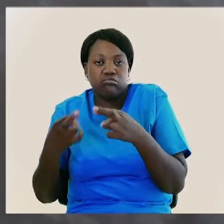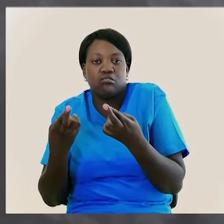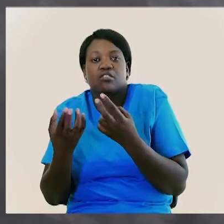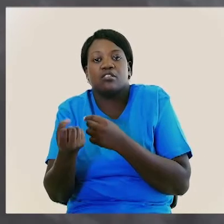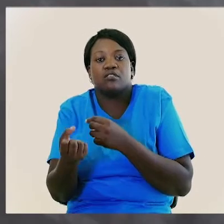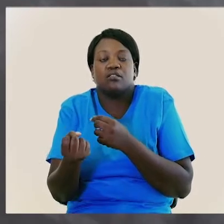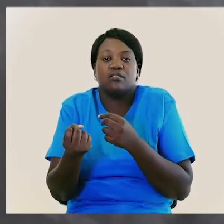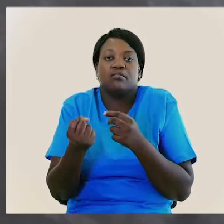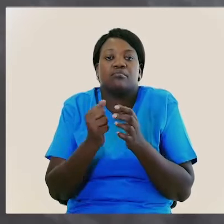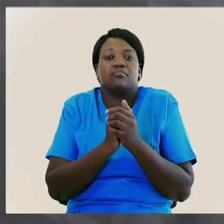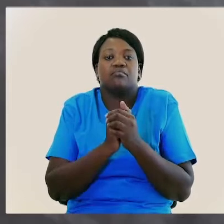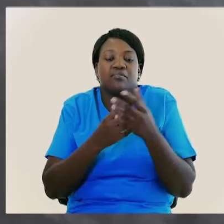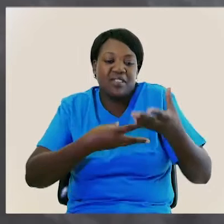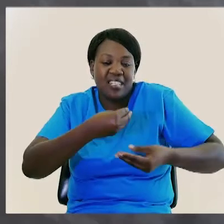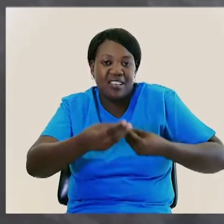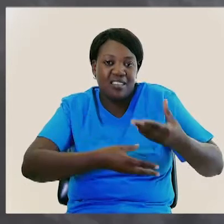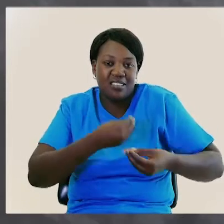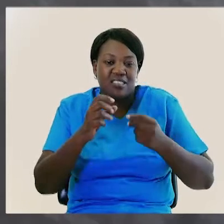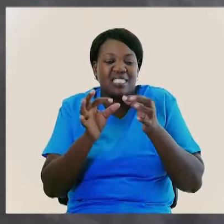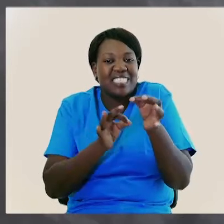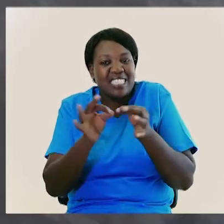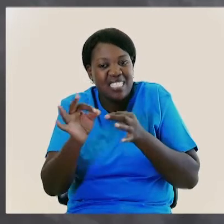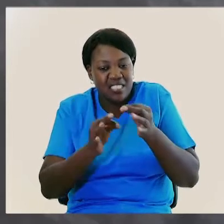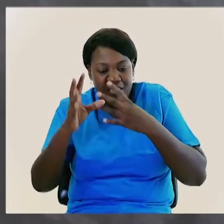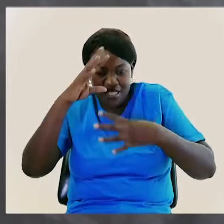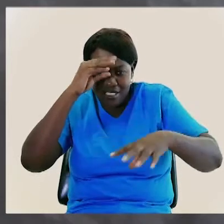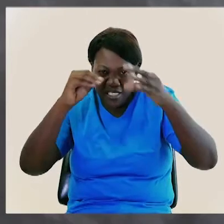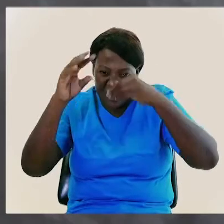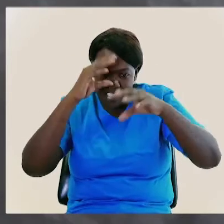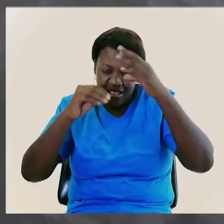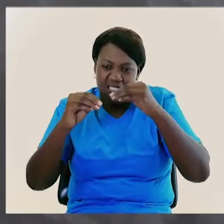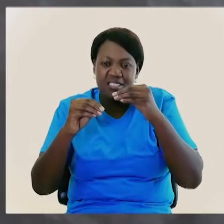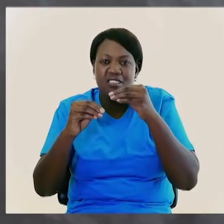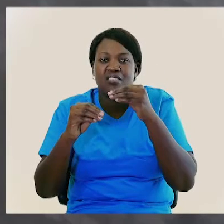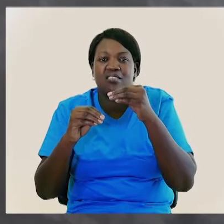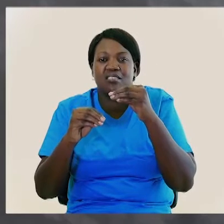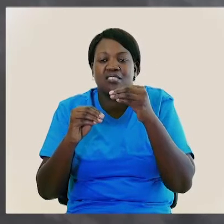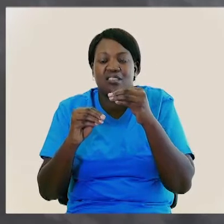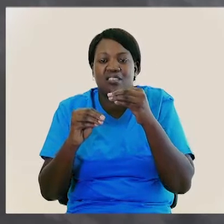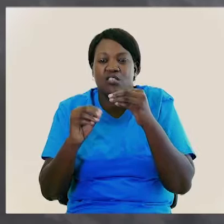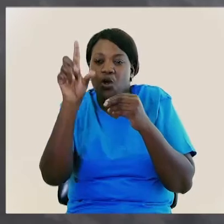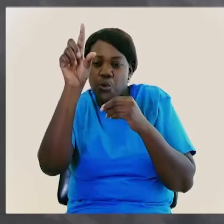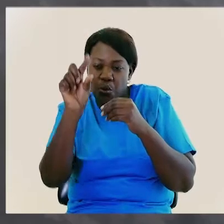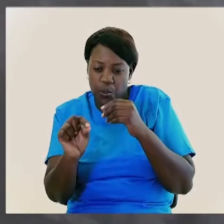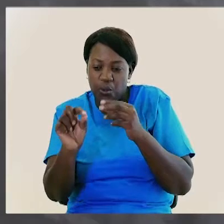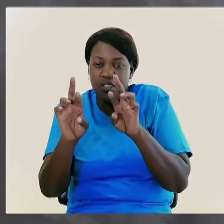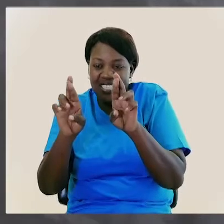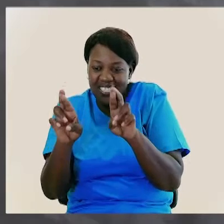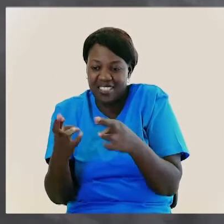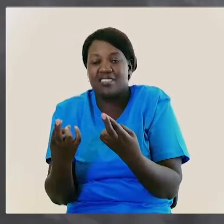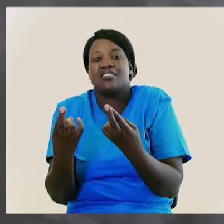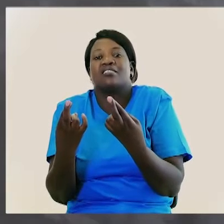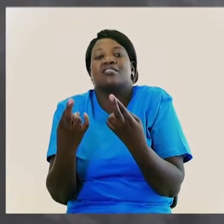available. Economics is often defined as the study of the allocation of scarce resources, or the